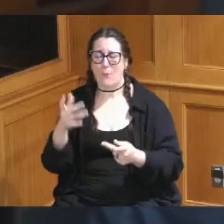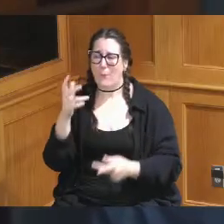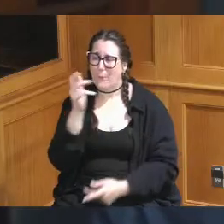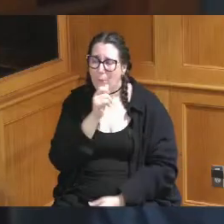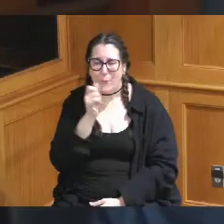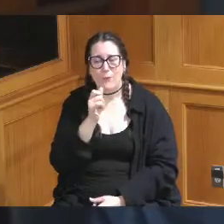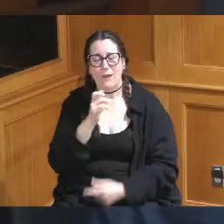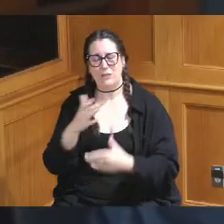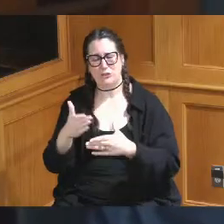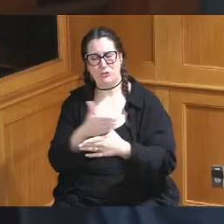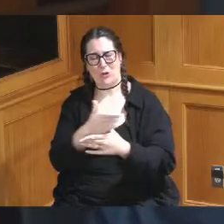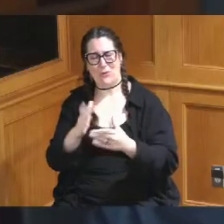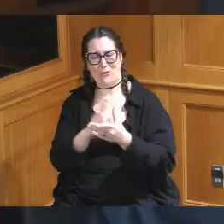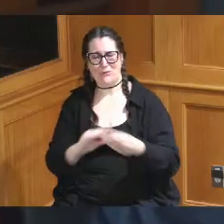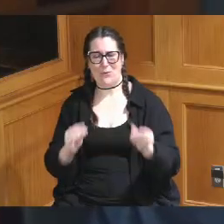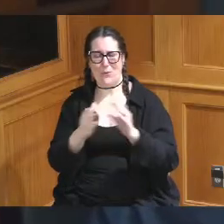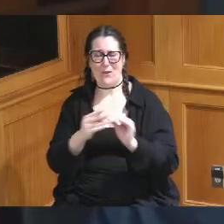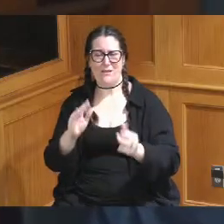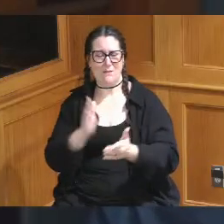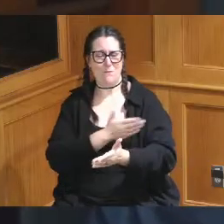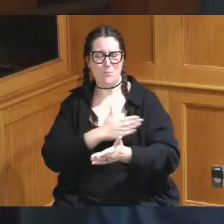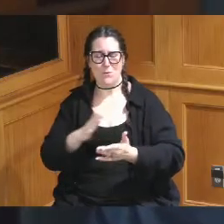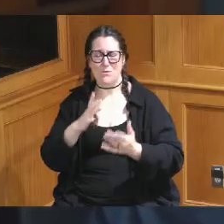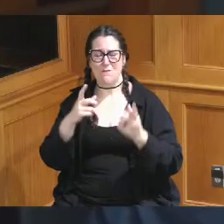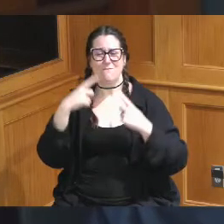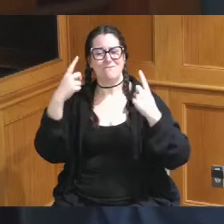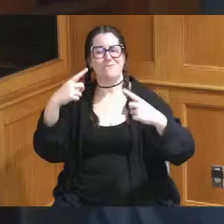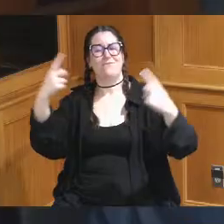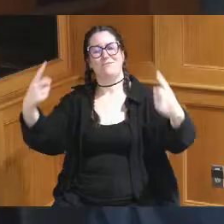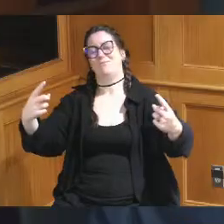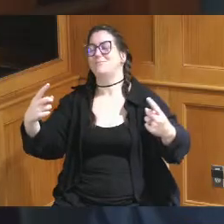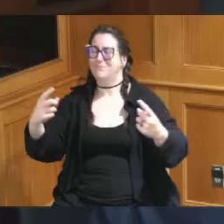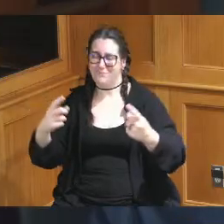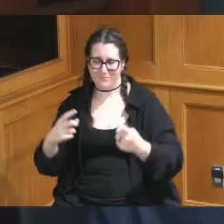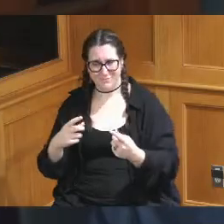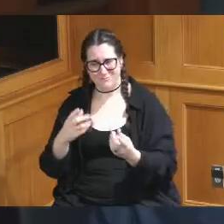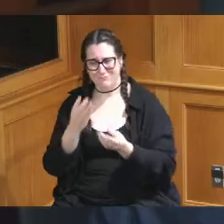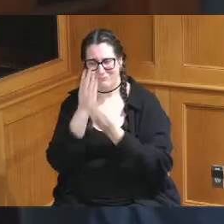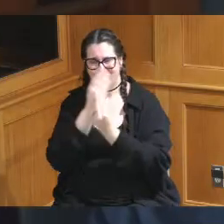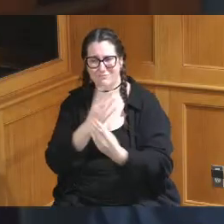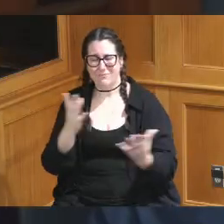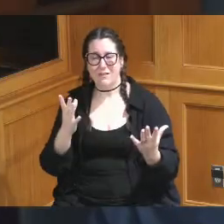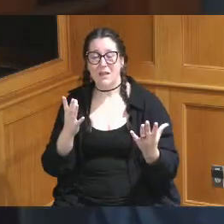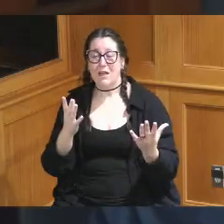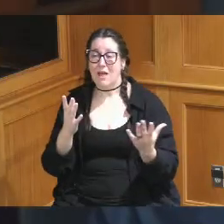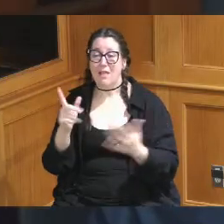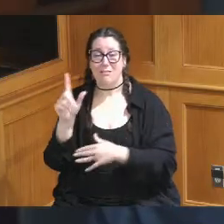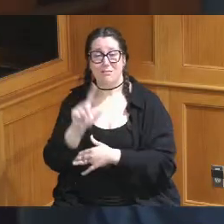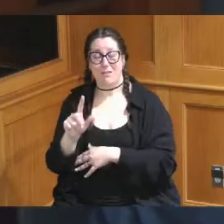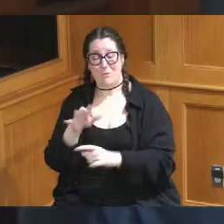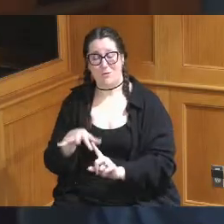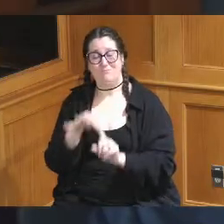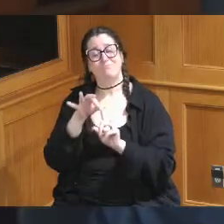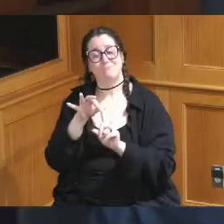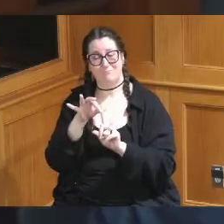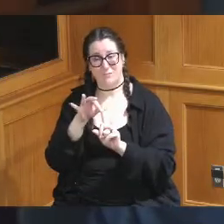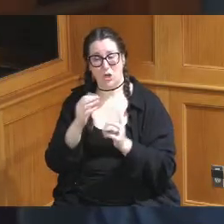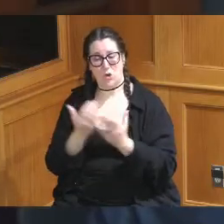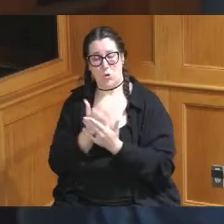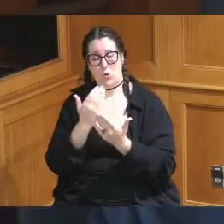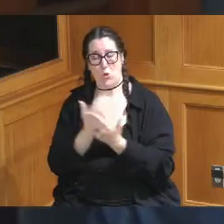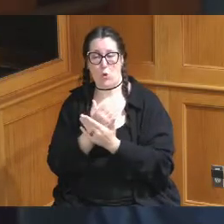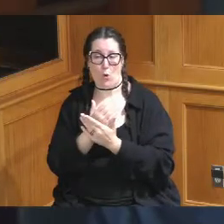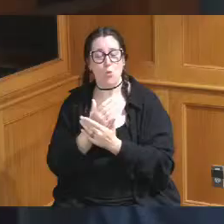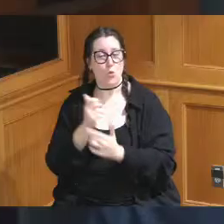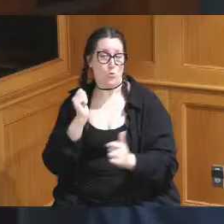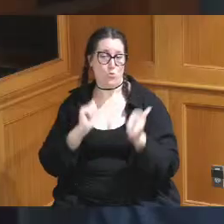stories of the musical legacies, which is huge. We also want to thank the library. We have a new exhibit at the